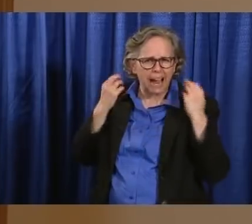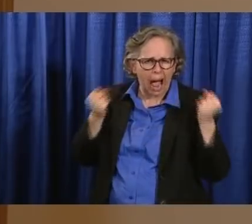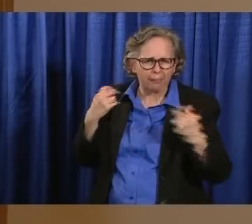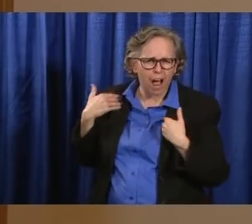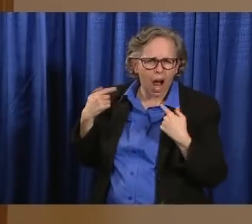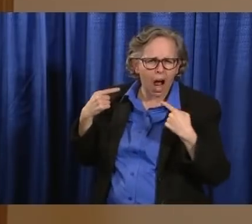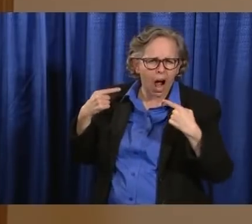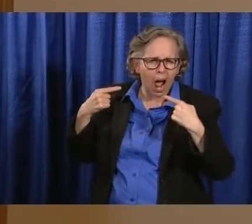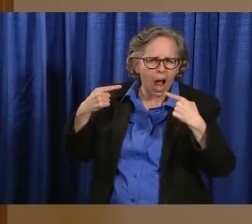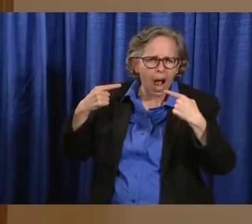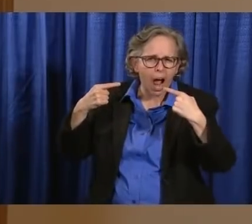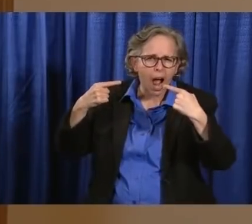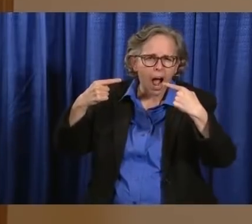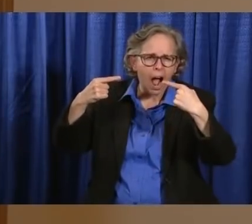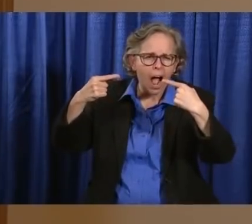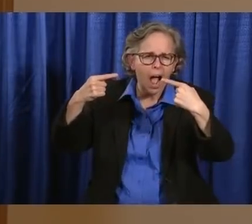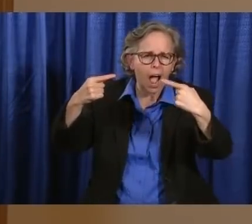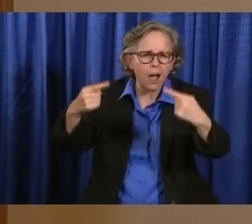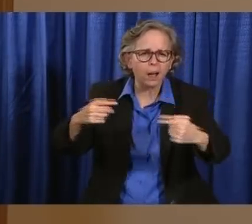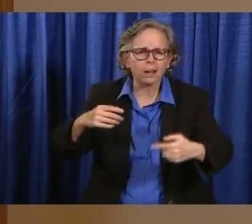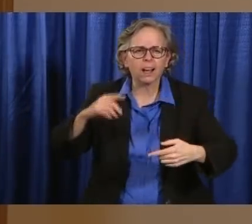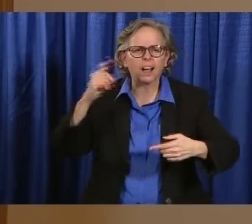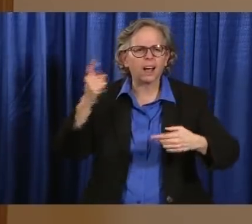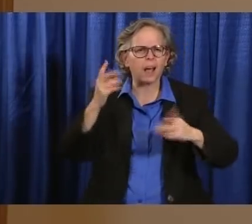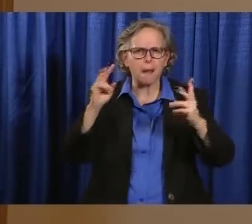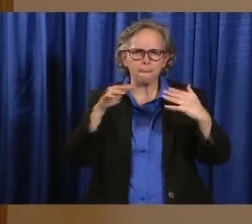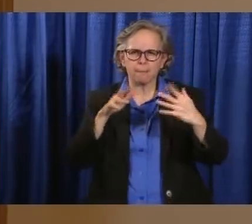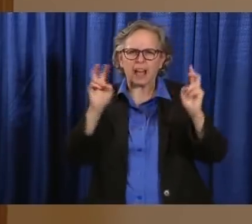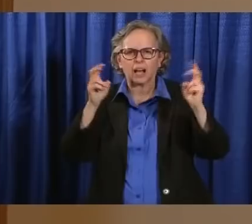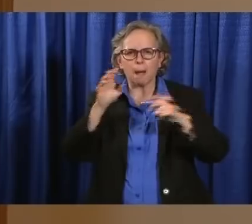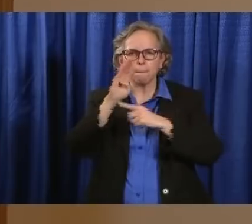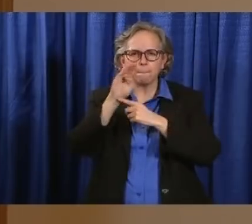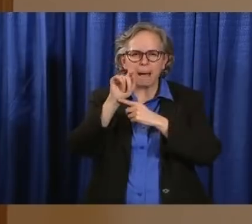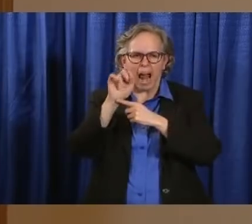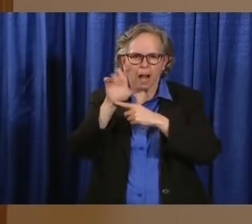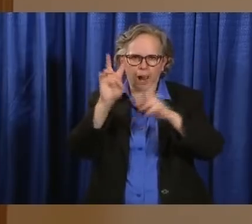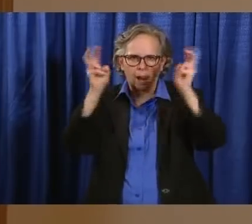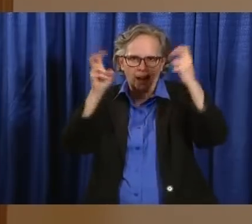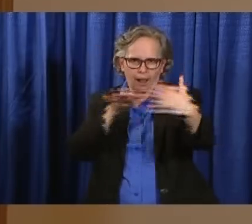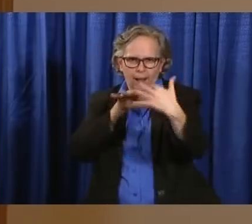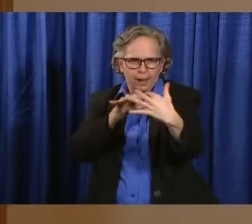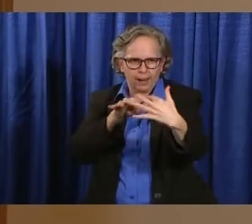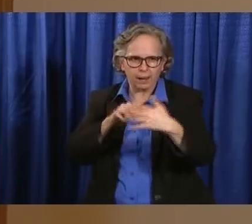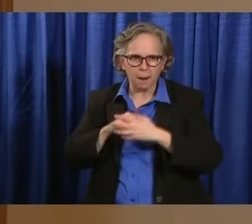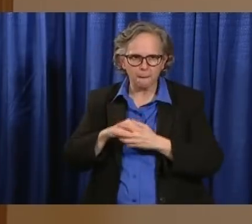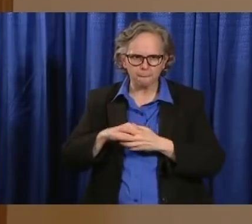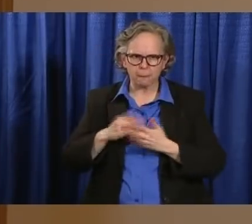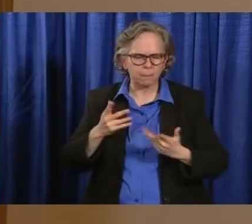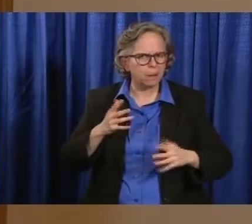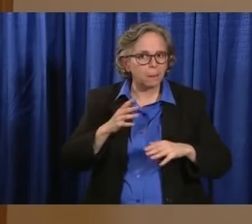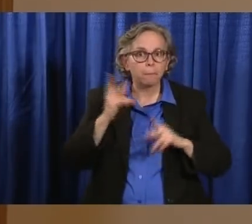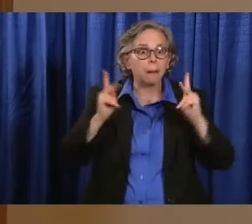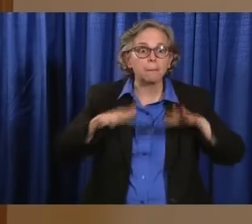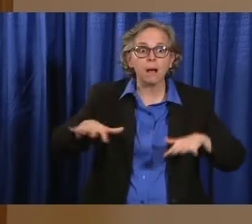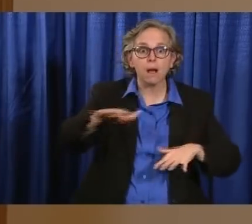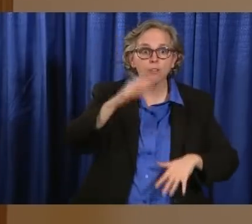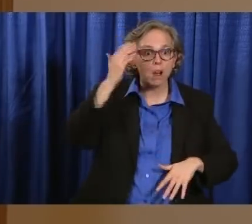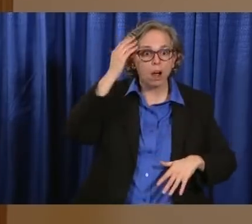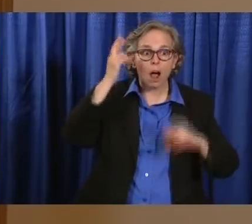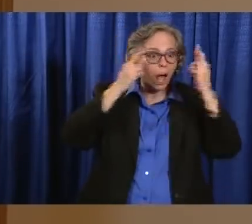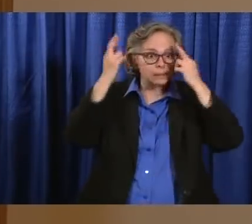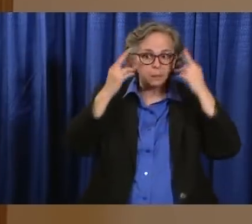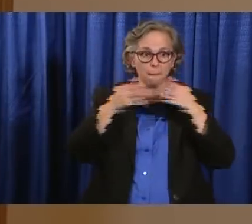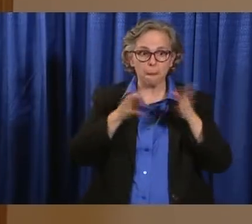very much this collective population-based health really impacts their well-being. So the governor has been an